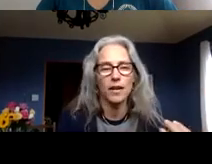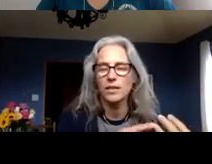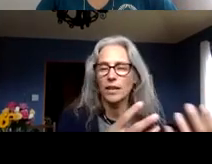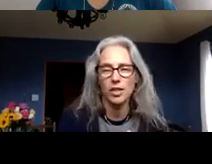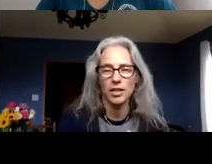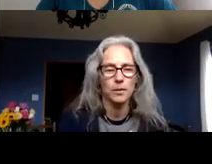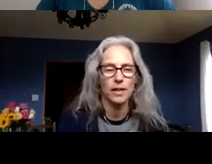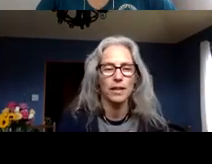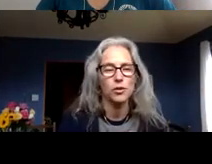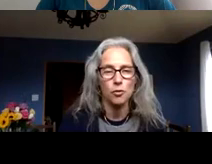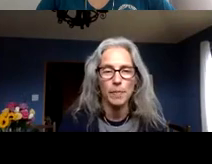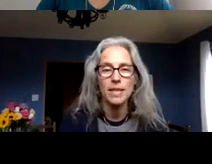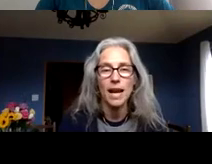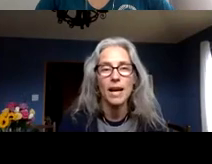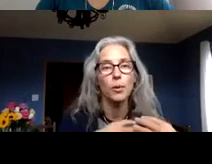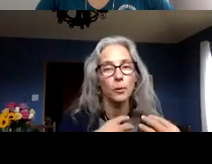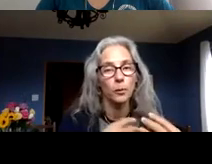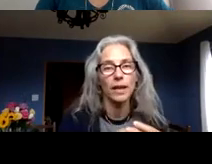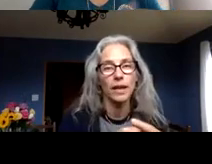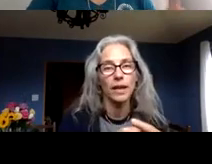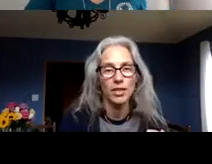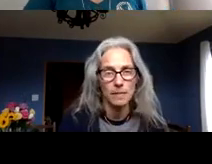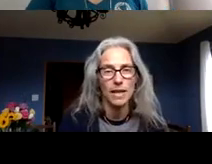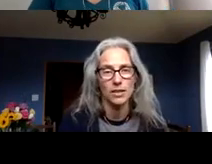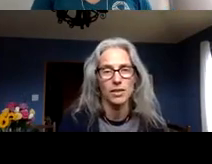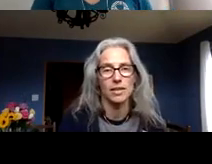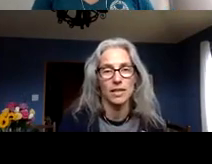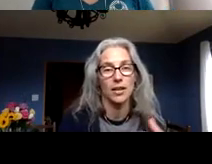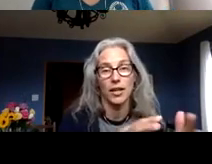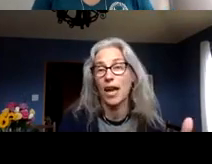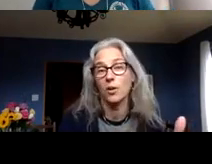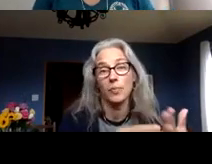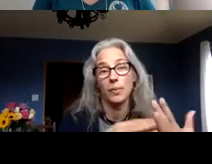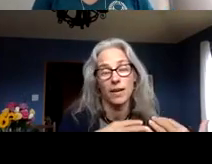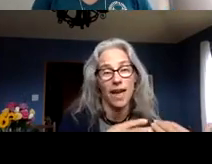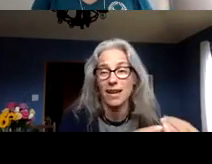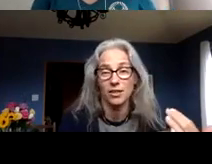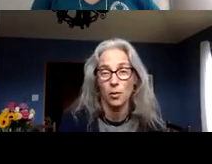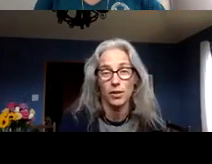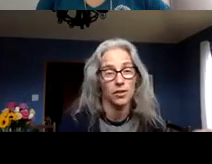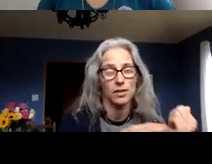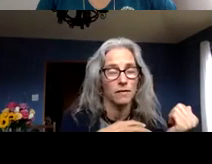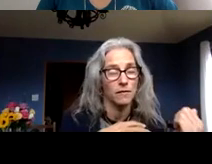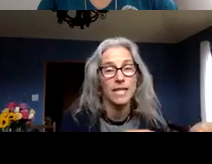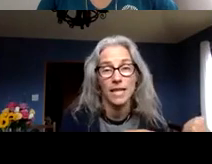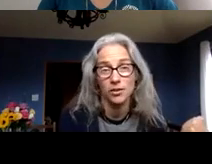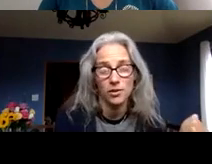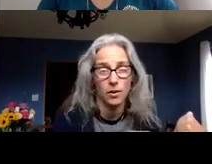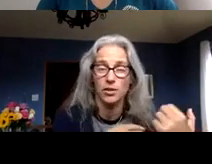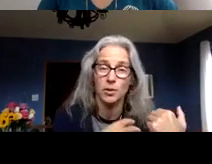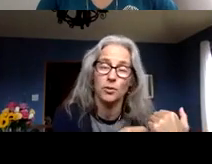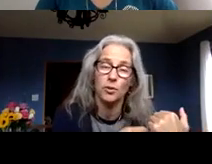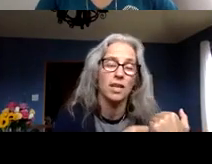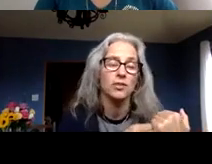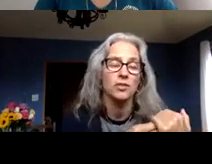are they? It's like Jessica was saying, it's drop-in time where we and our teammates sit there and help and answer questions and find answers to